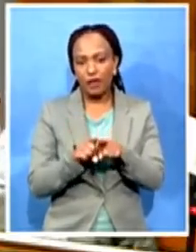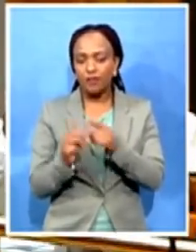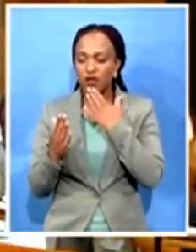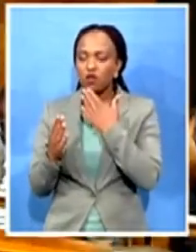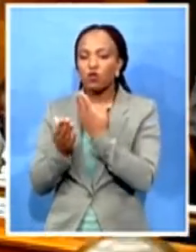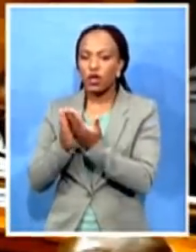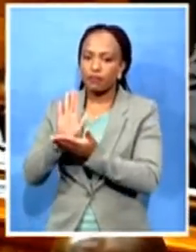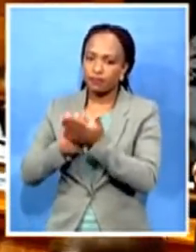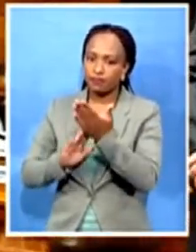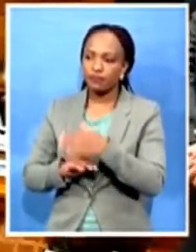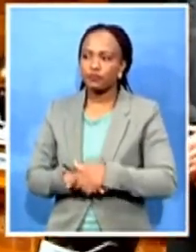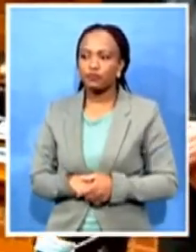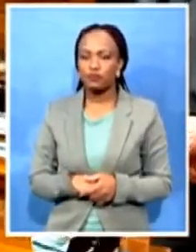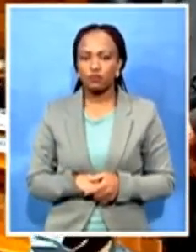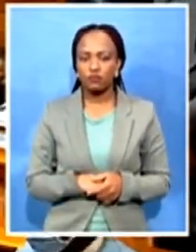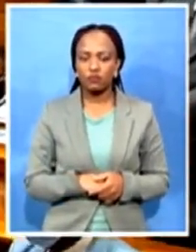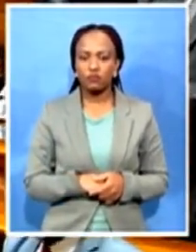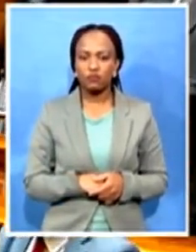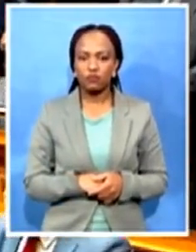also be excused? You're excused. Thank you.